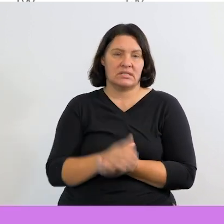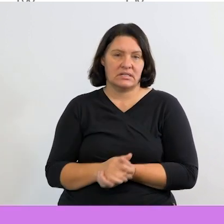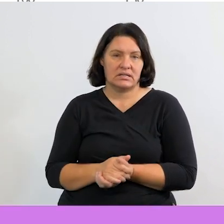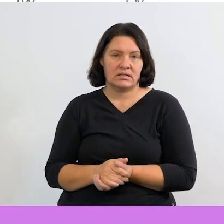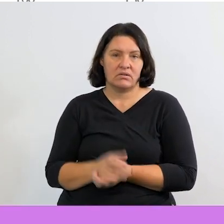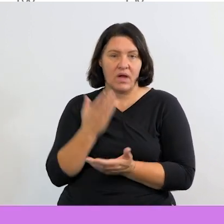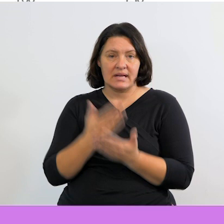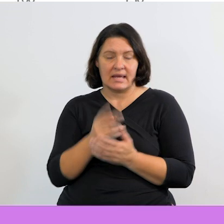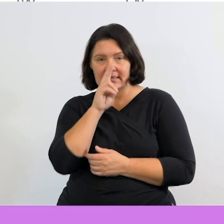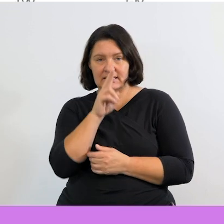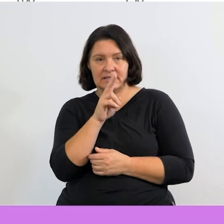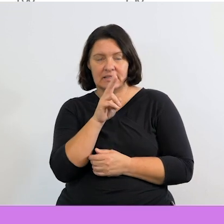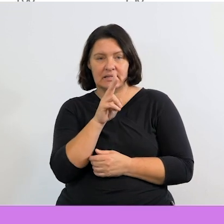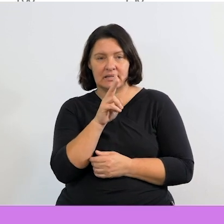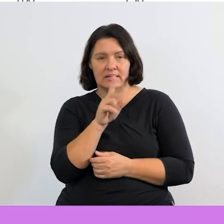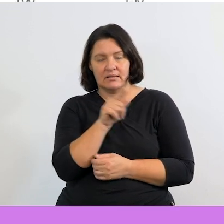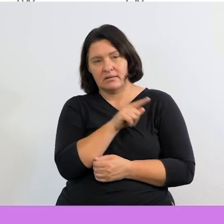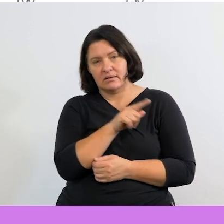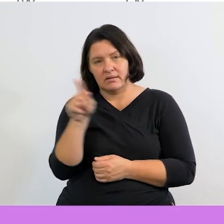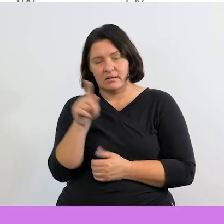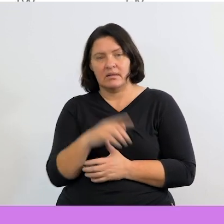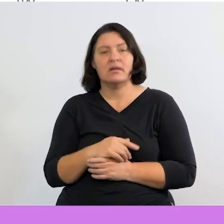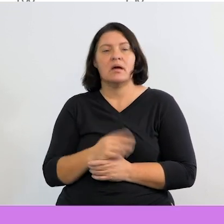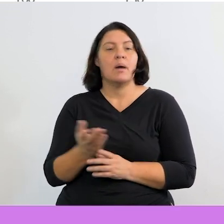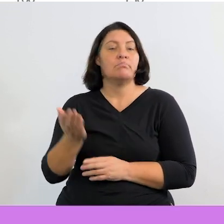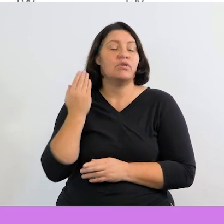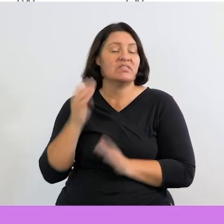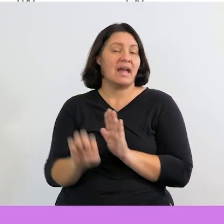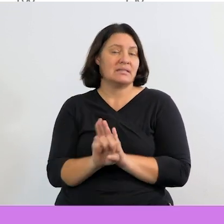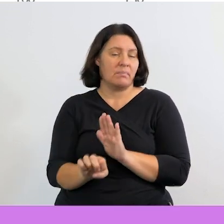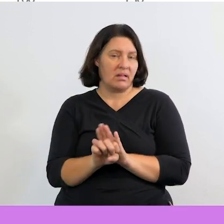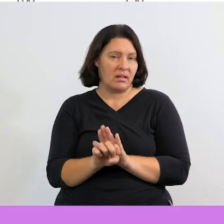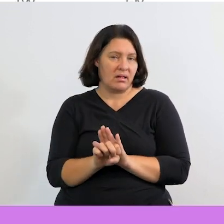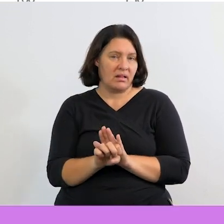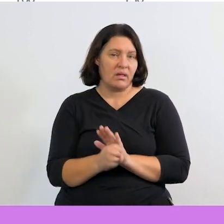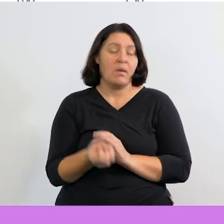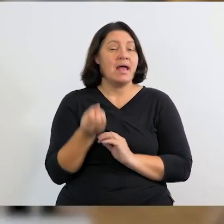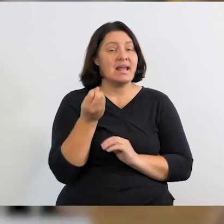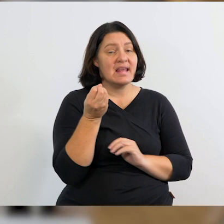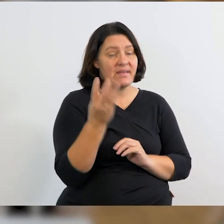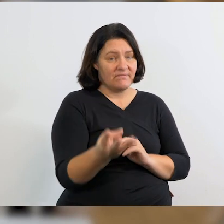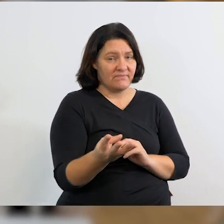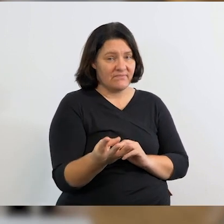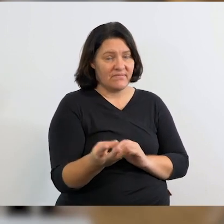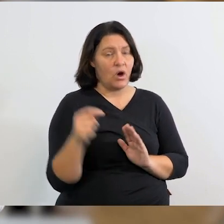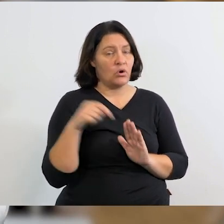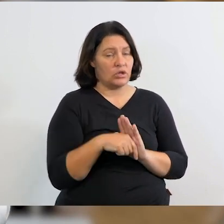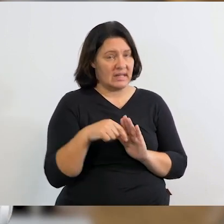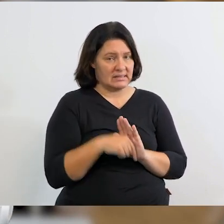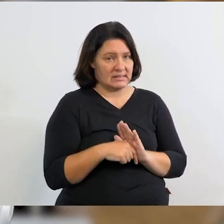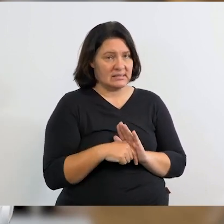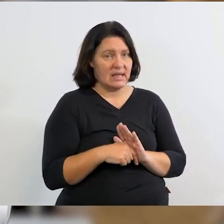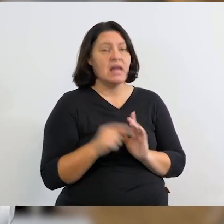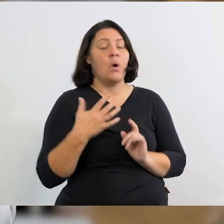cost. I hope you can see the angle I'm coming from this time around. In the previous example, I gave you the